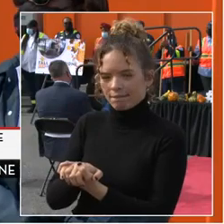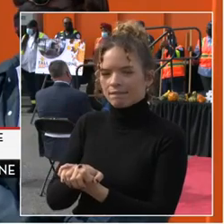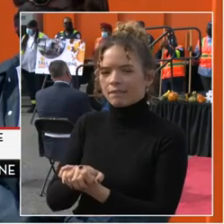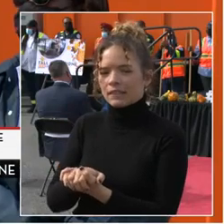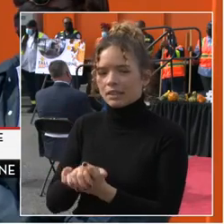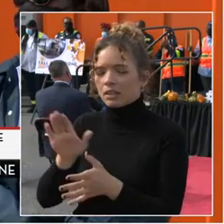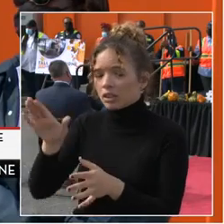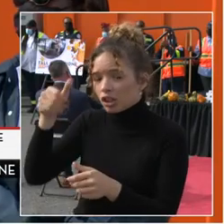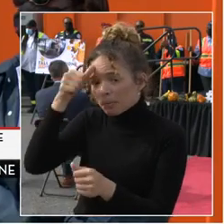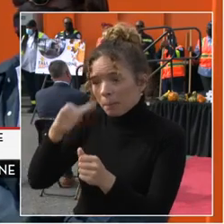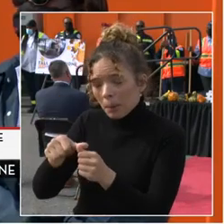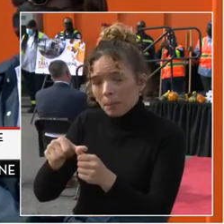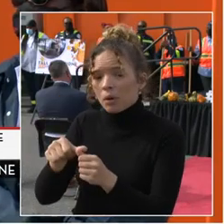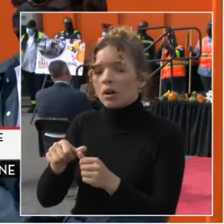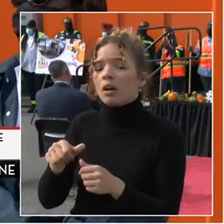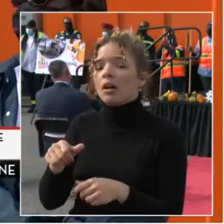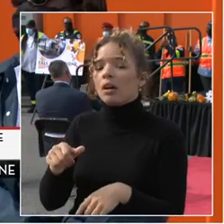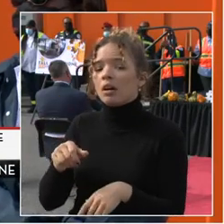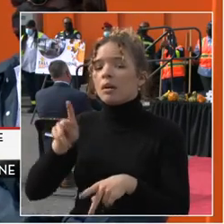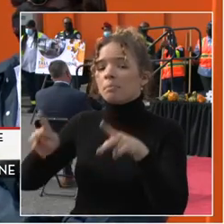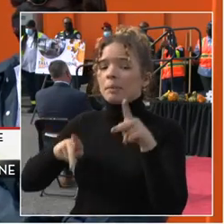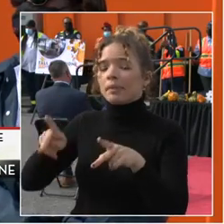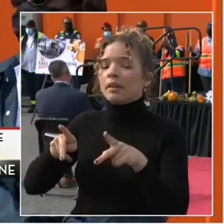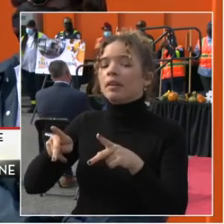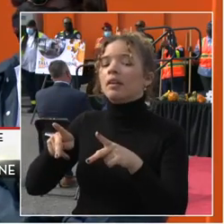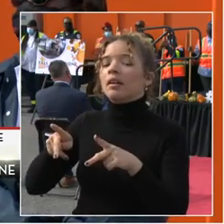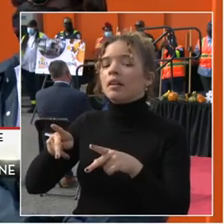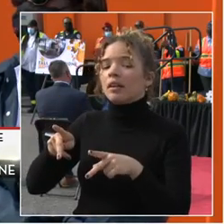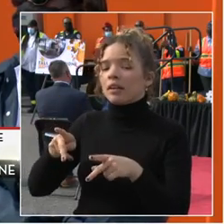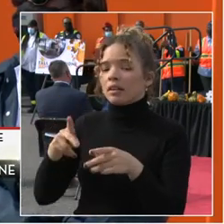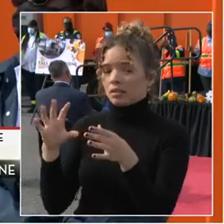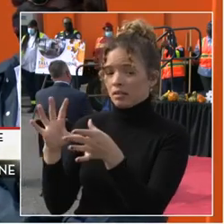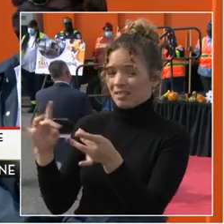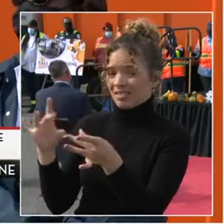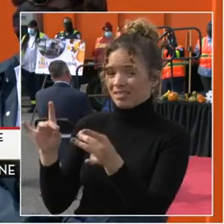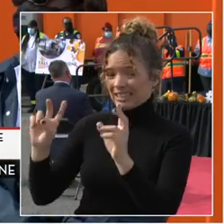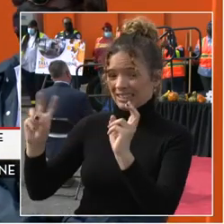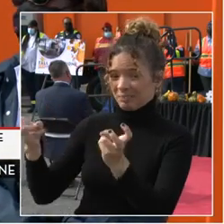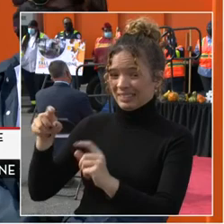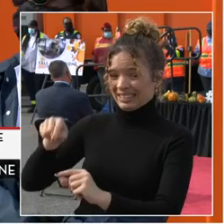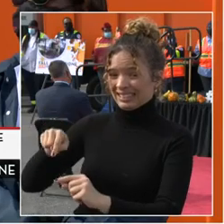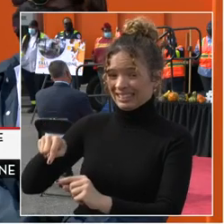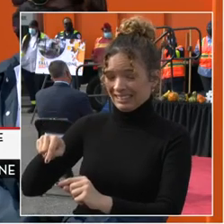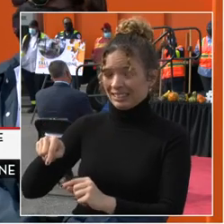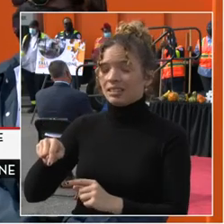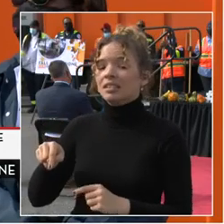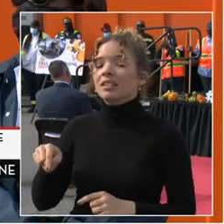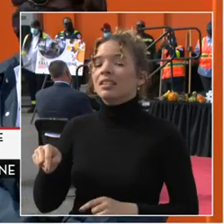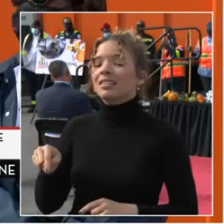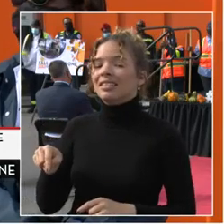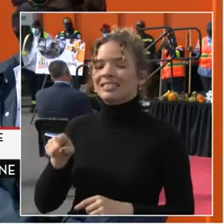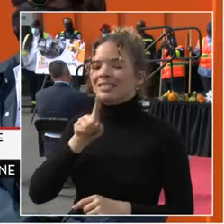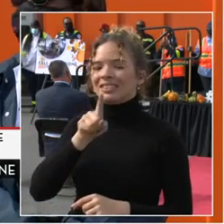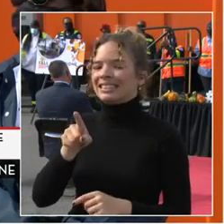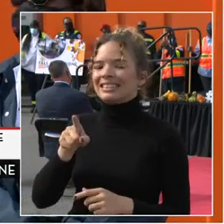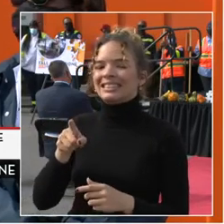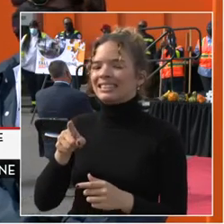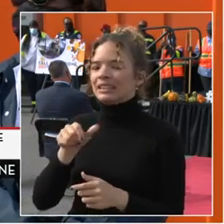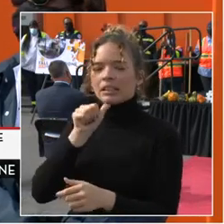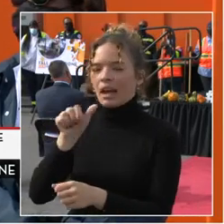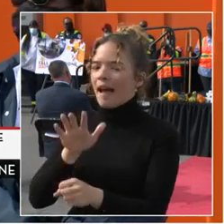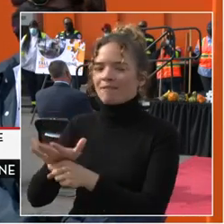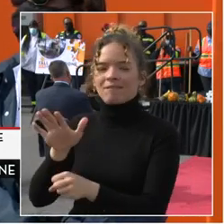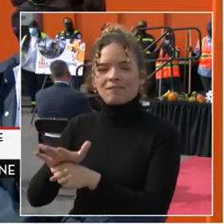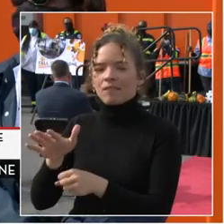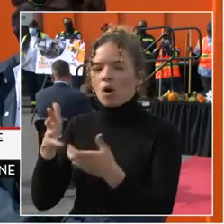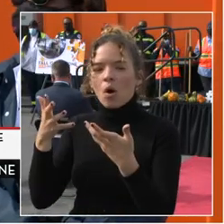that when people make that claim, that claim is kind of undercut if they've already been getting vaccinated for